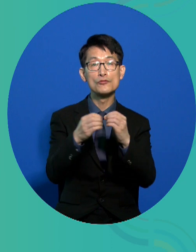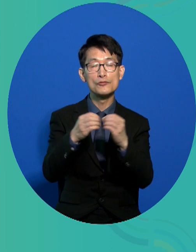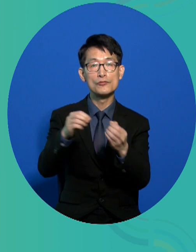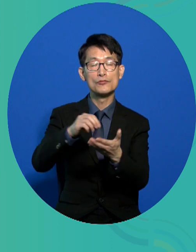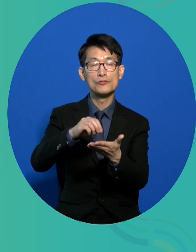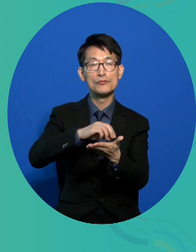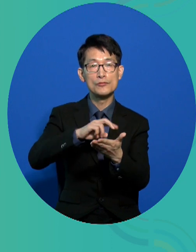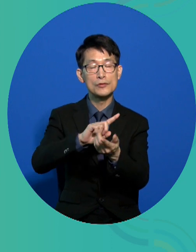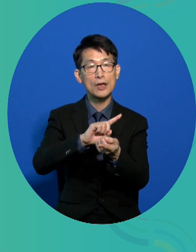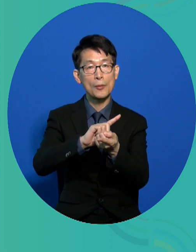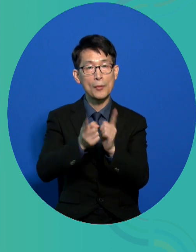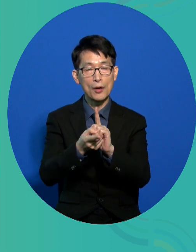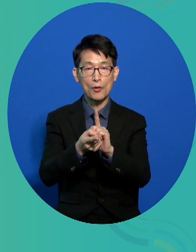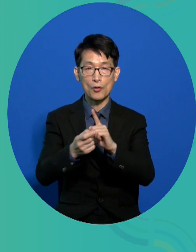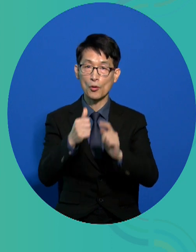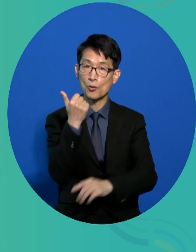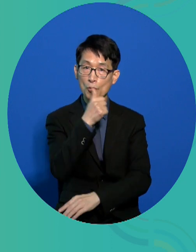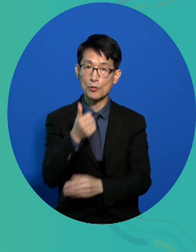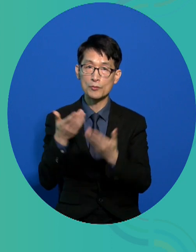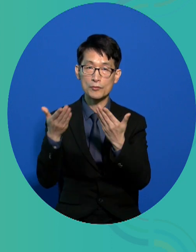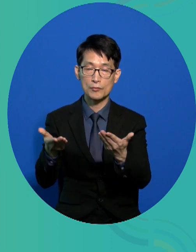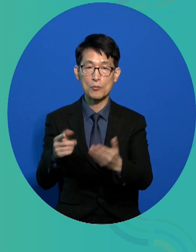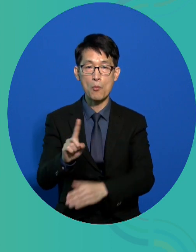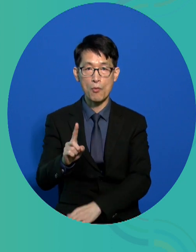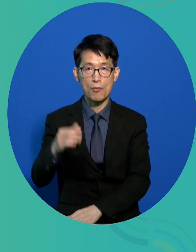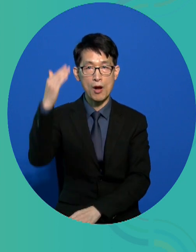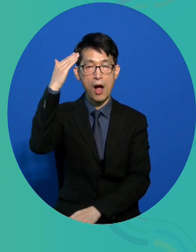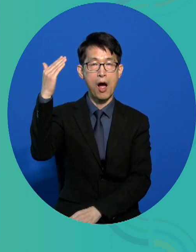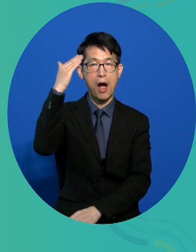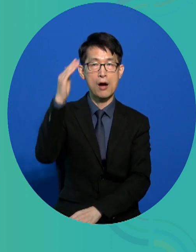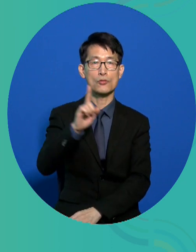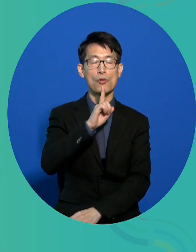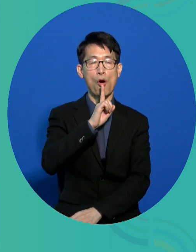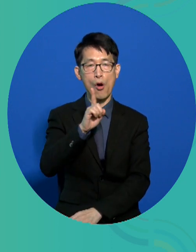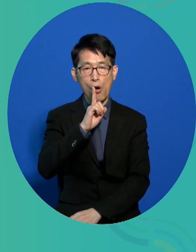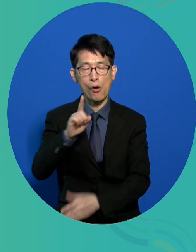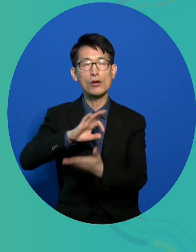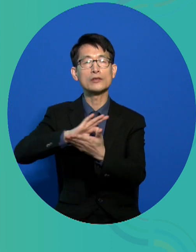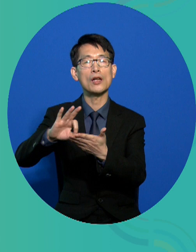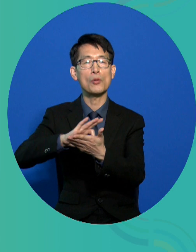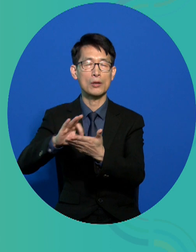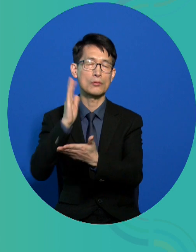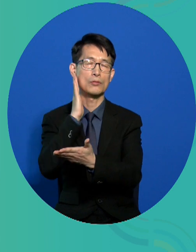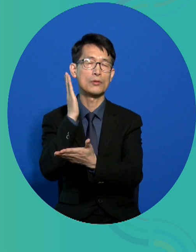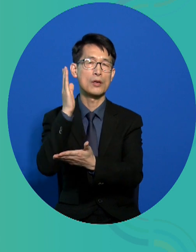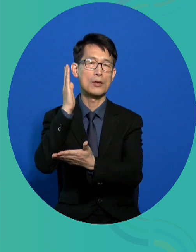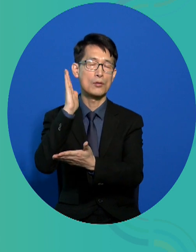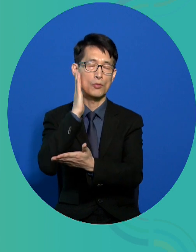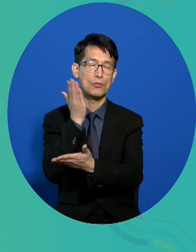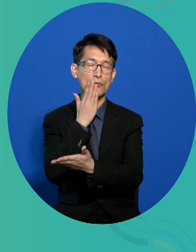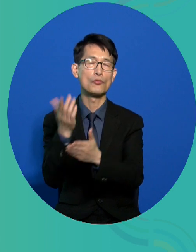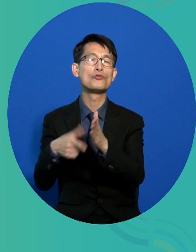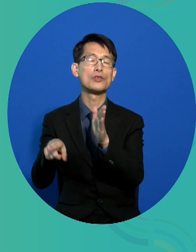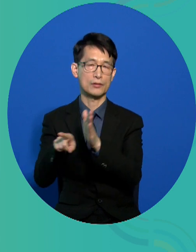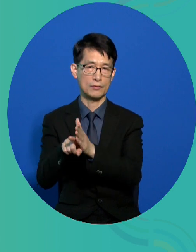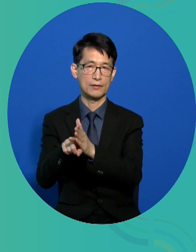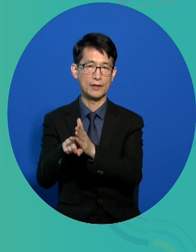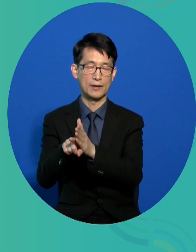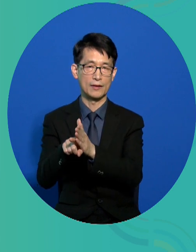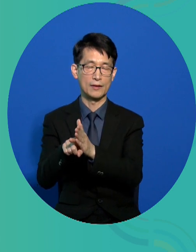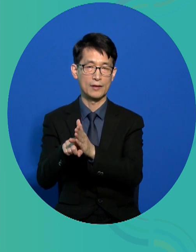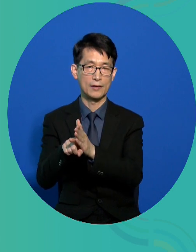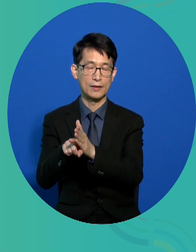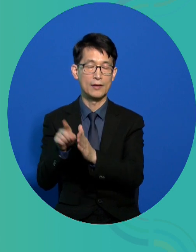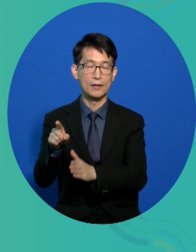Korean Sign Language. On the other hand, the text translation service is an interpretation service